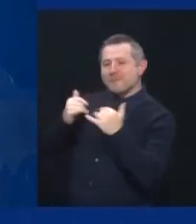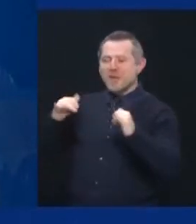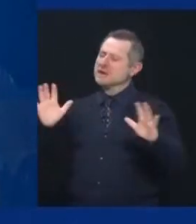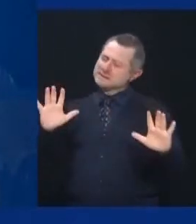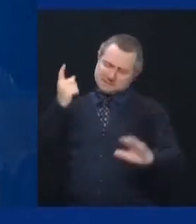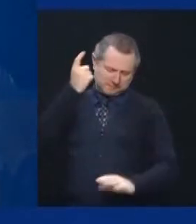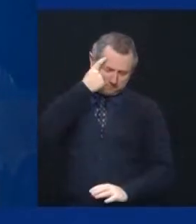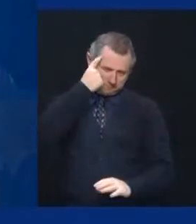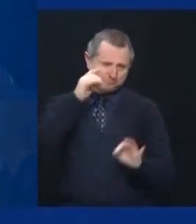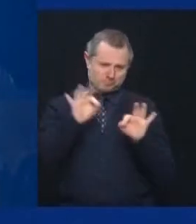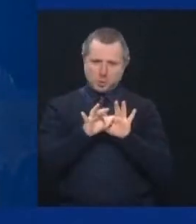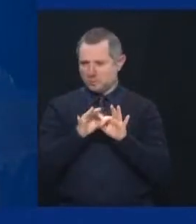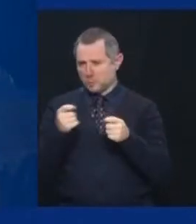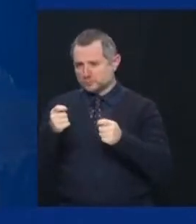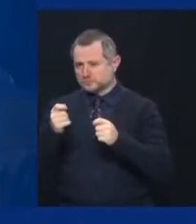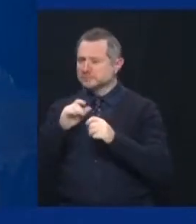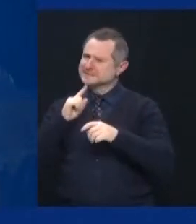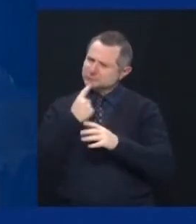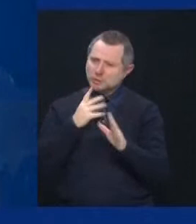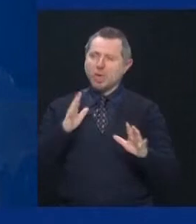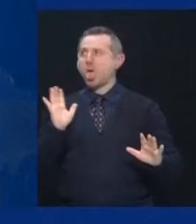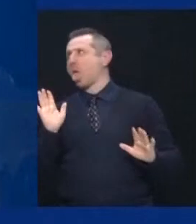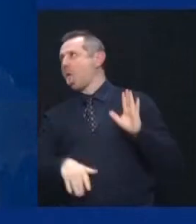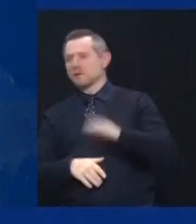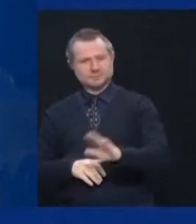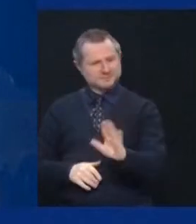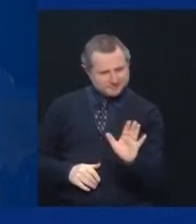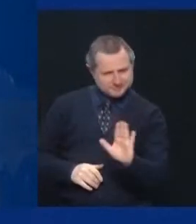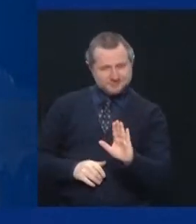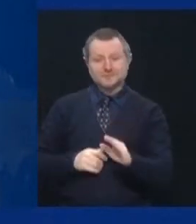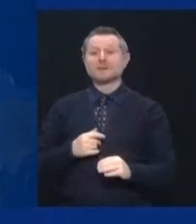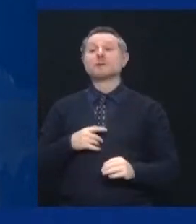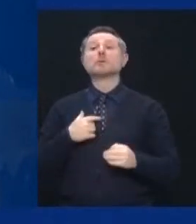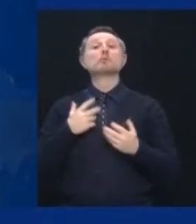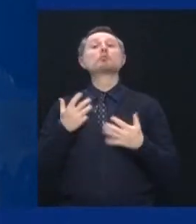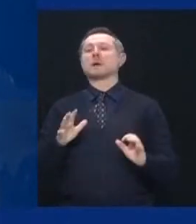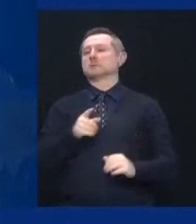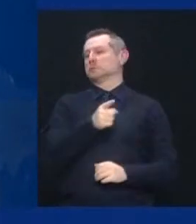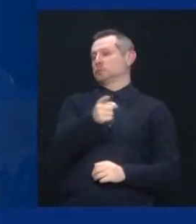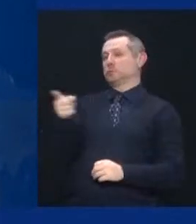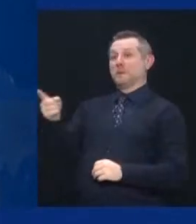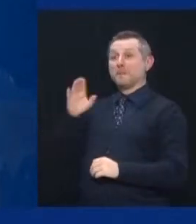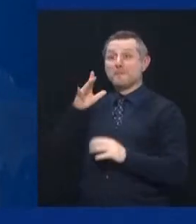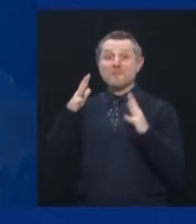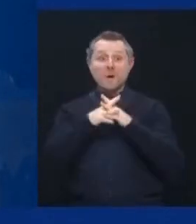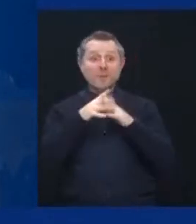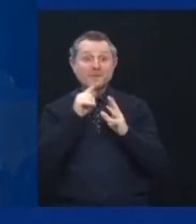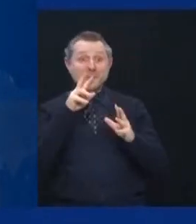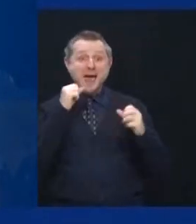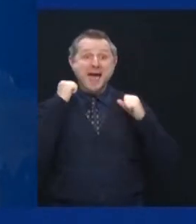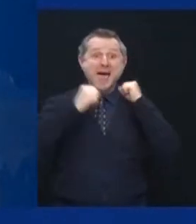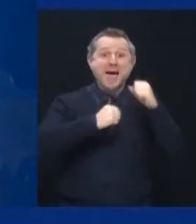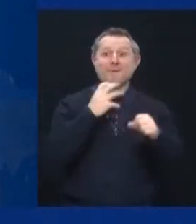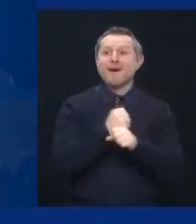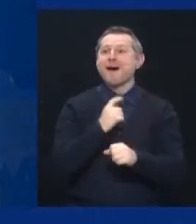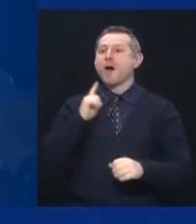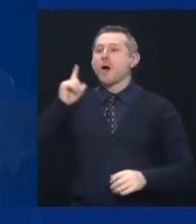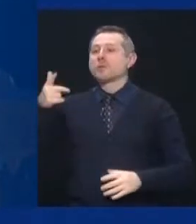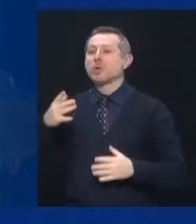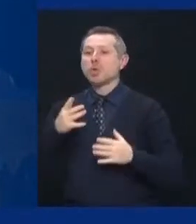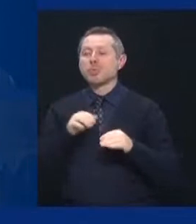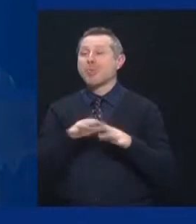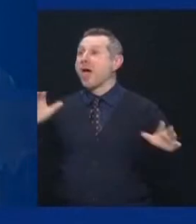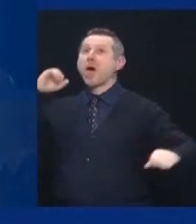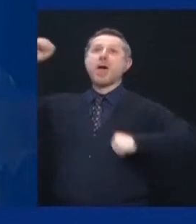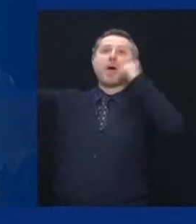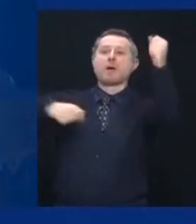seriously. We don't want the fact that the Bills are in the playoff to wind up being a negative in